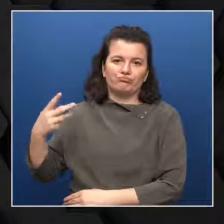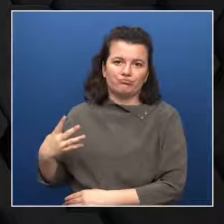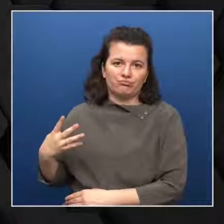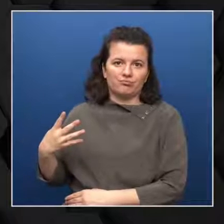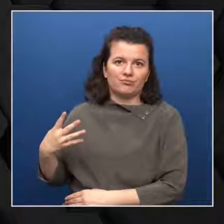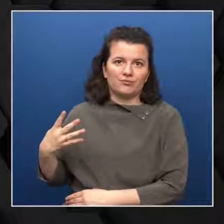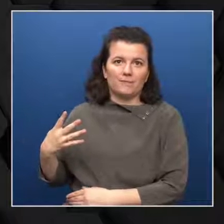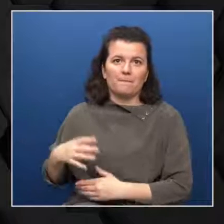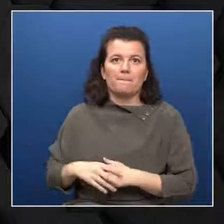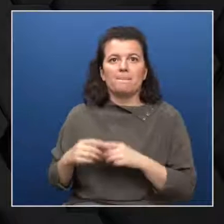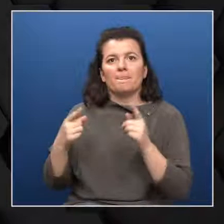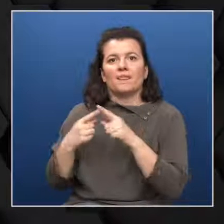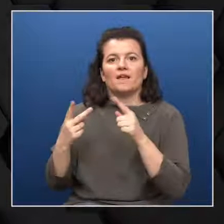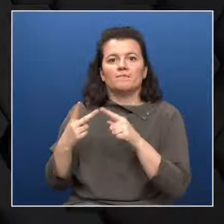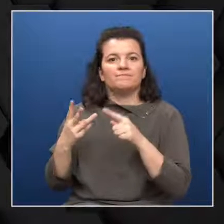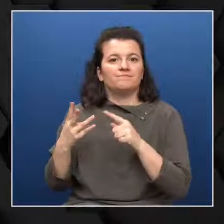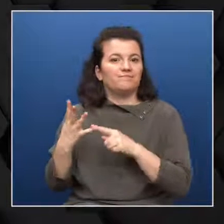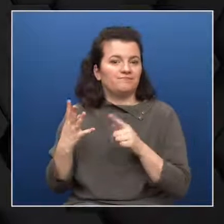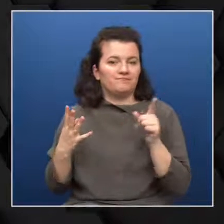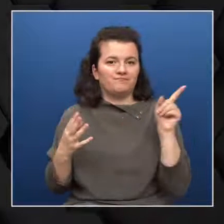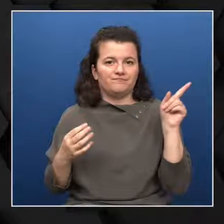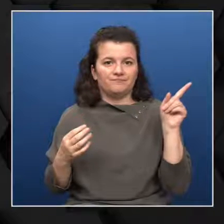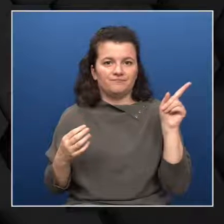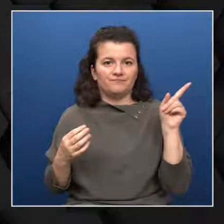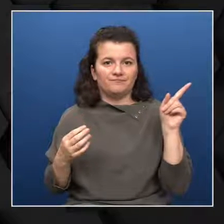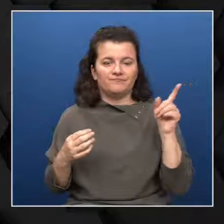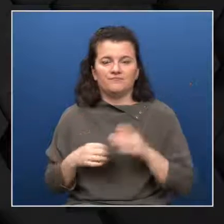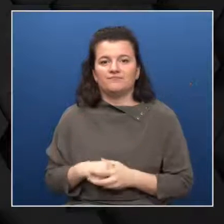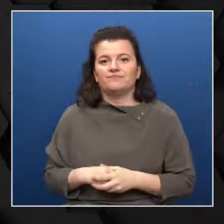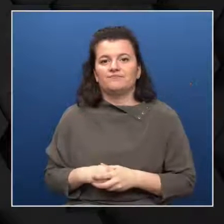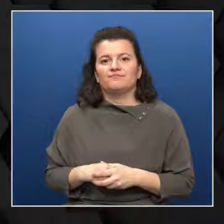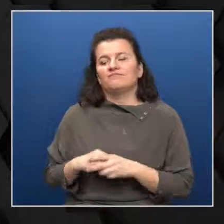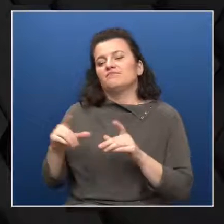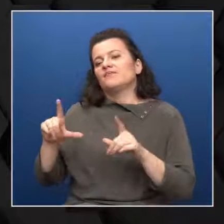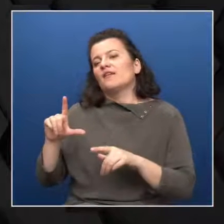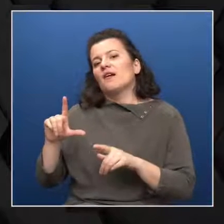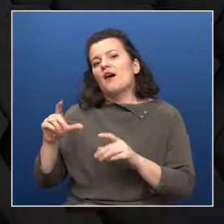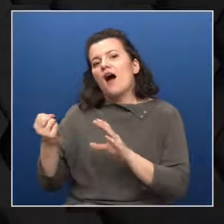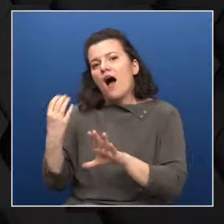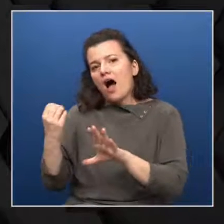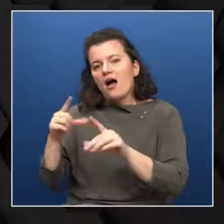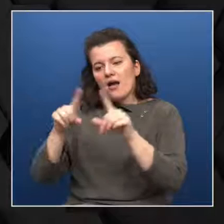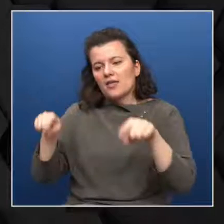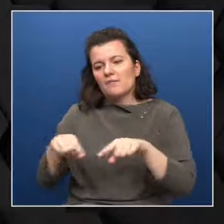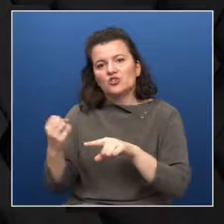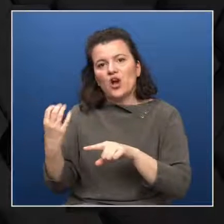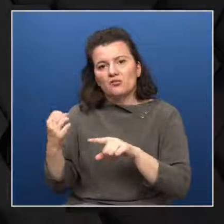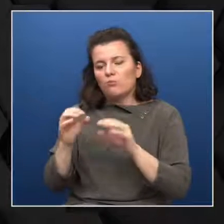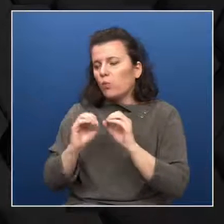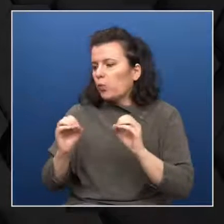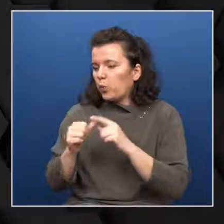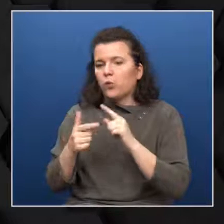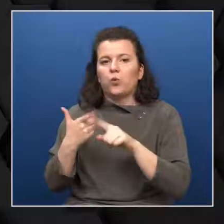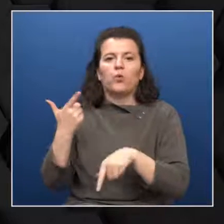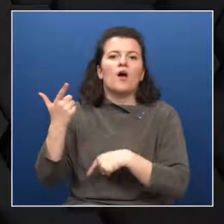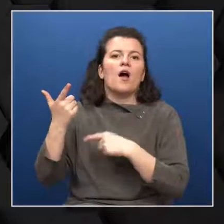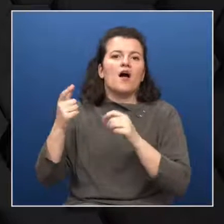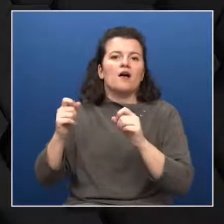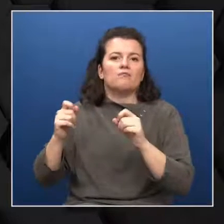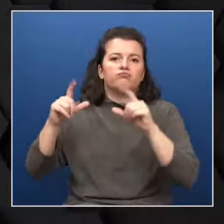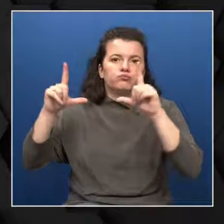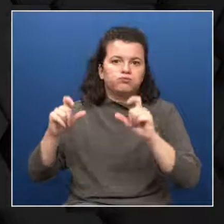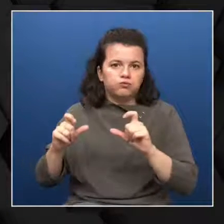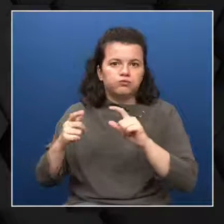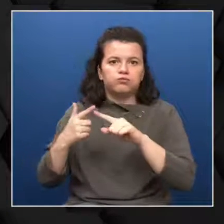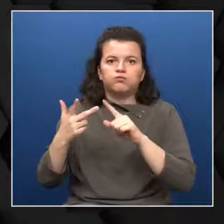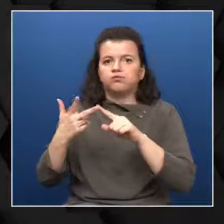contrast is wrong. The language isn't defined. There's no alt images here, and it will tell you how to fix it and where and how to know